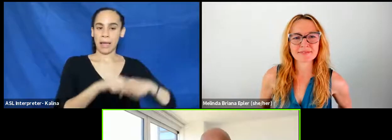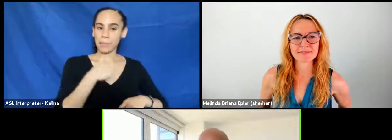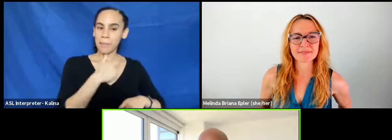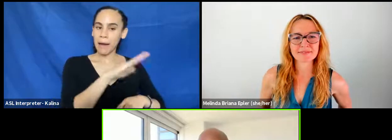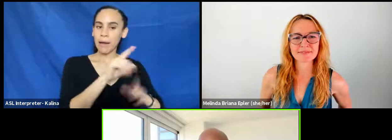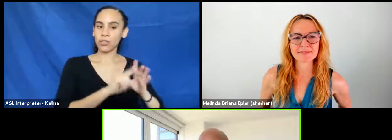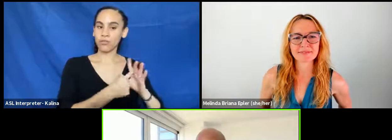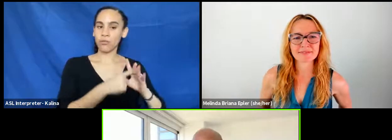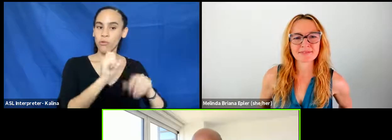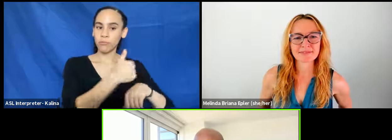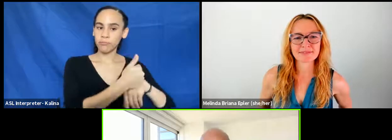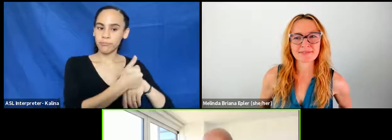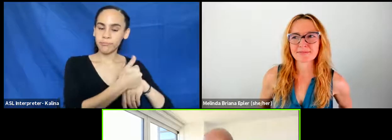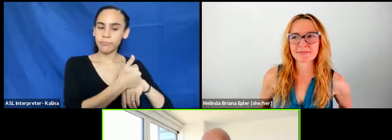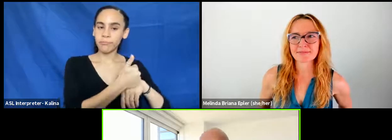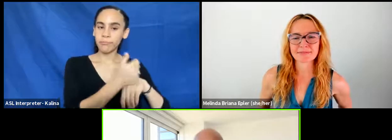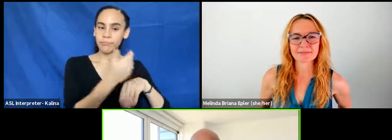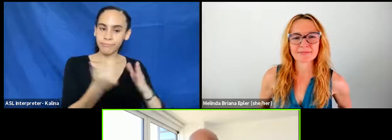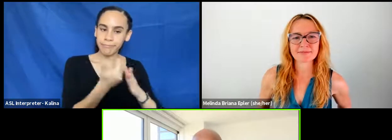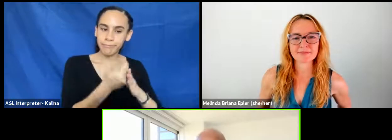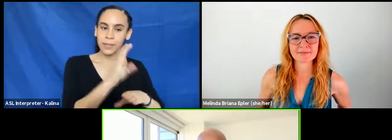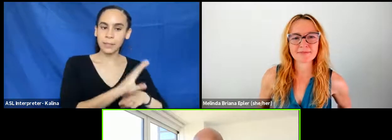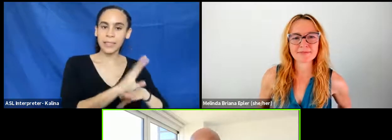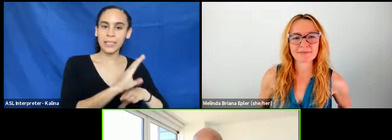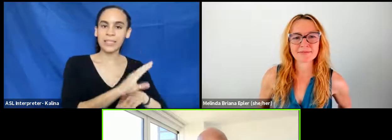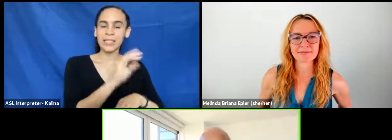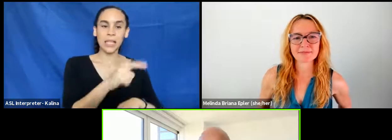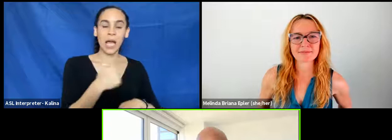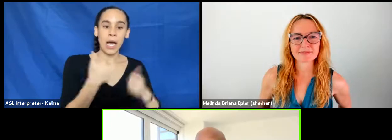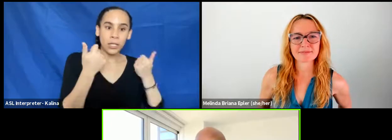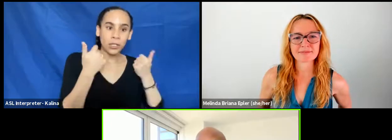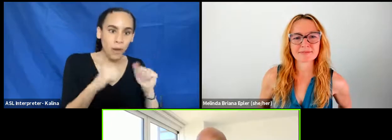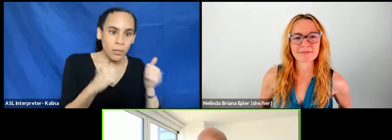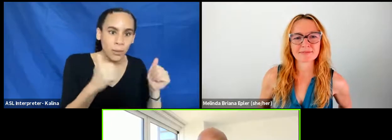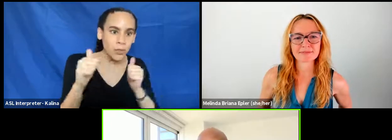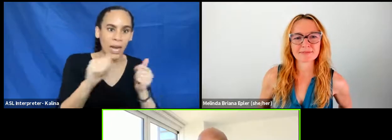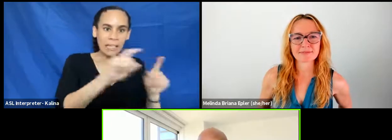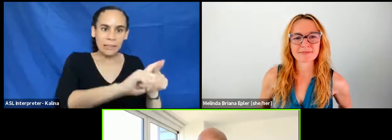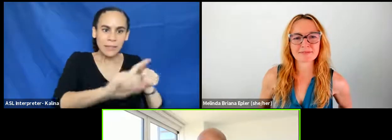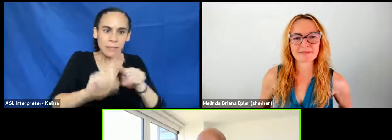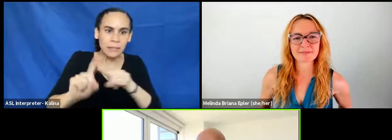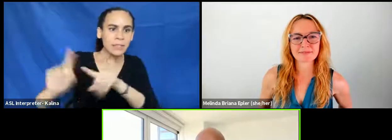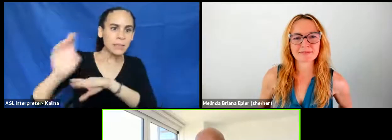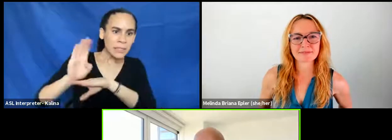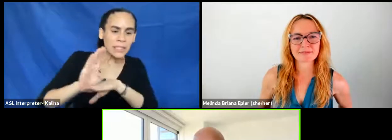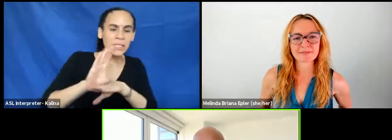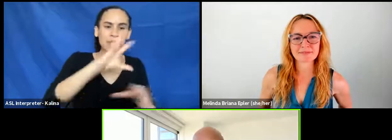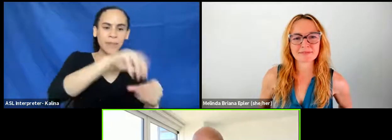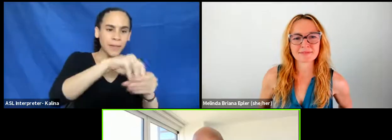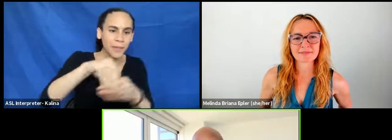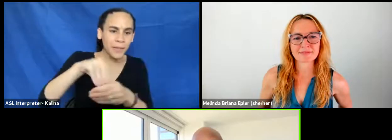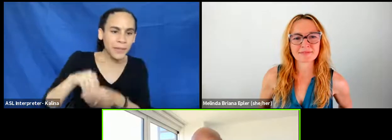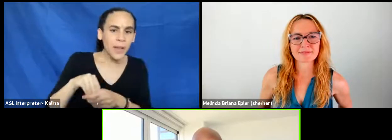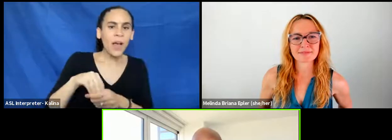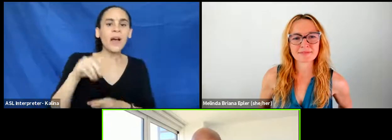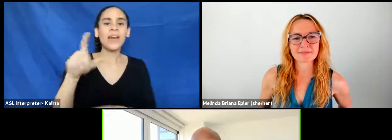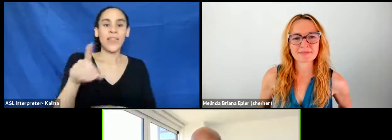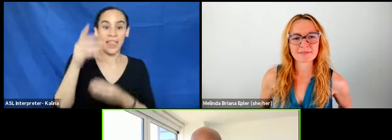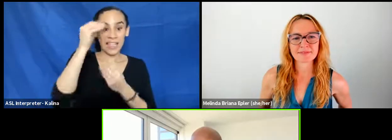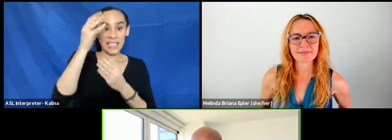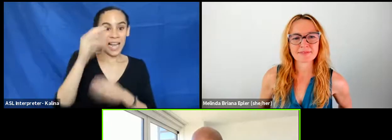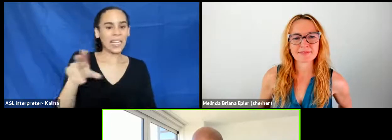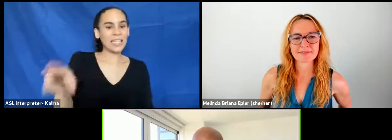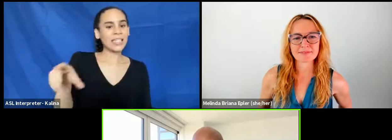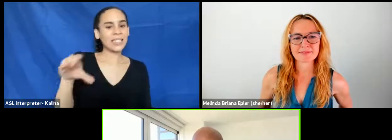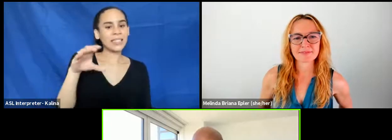co-working space. That doesn't do well, but I'm an entrepreneur. I'm trying to do all these things. And then the data come out from CB Insights that only